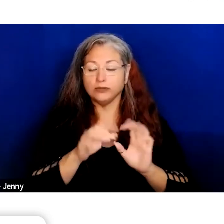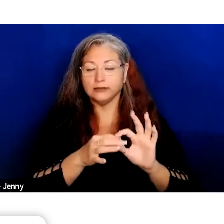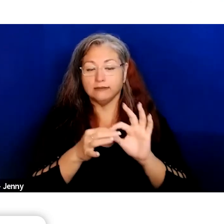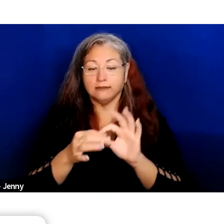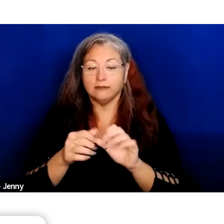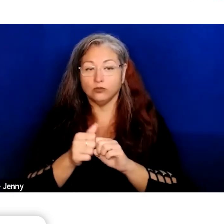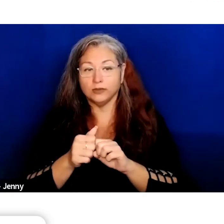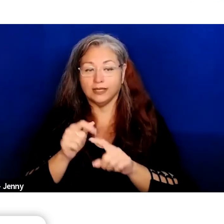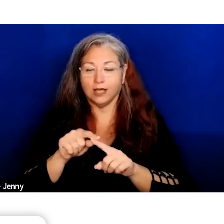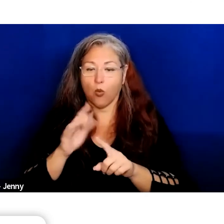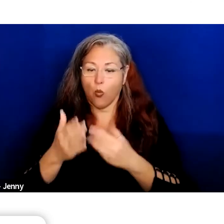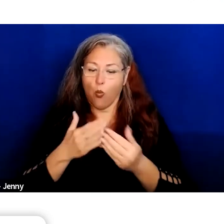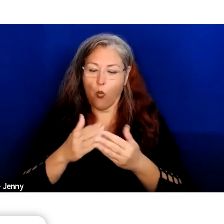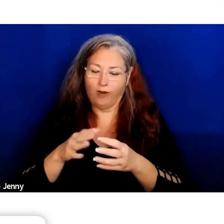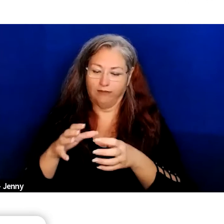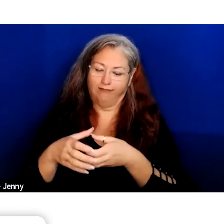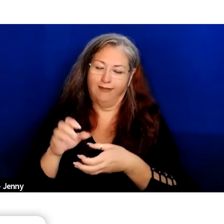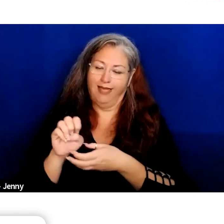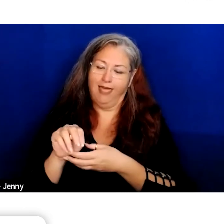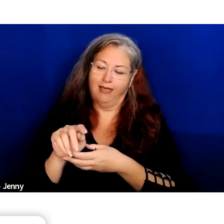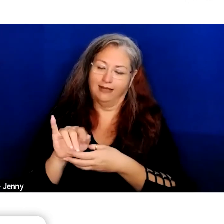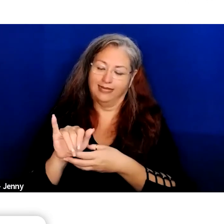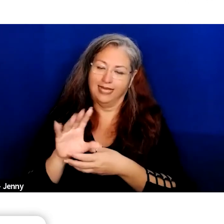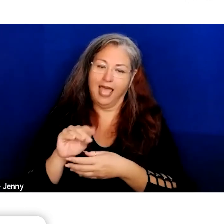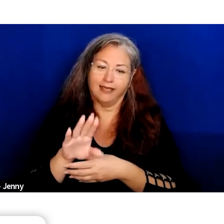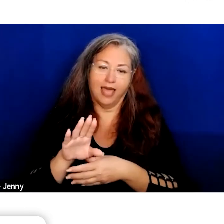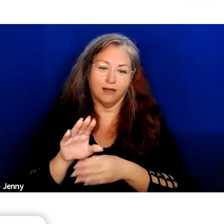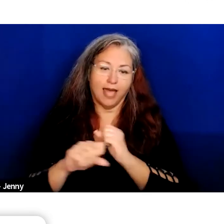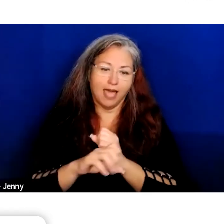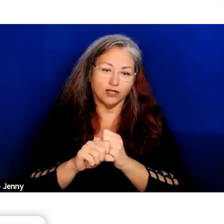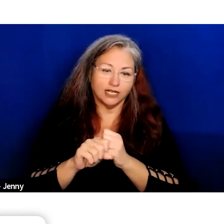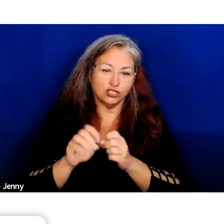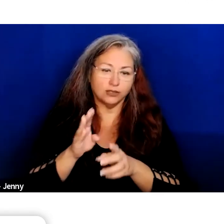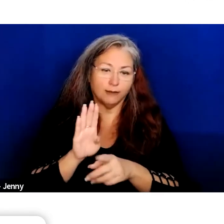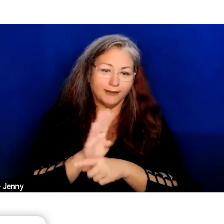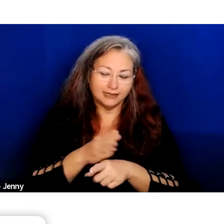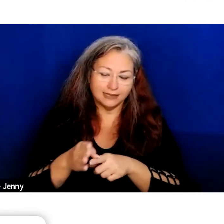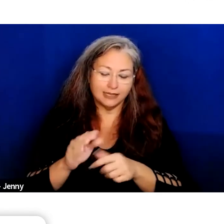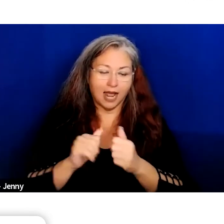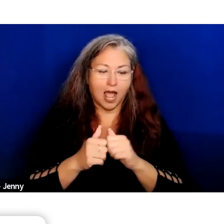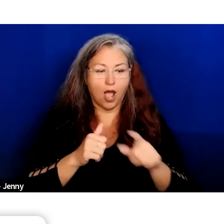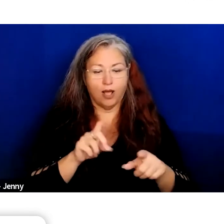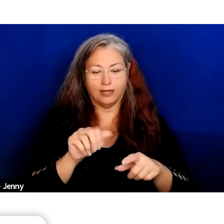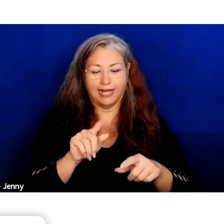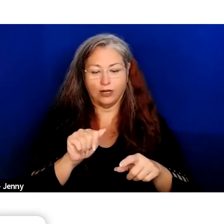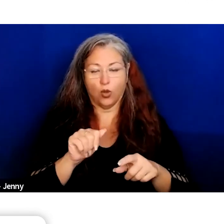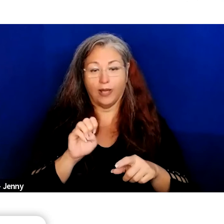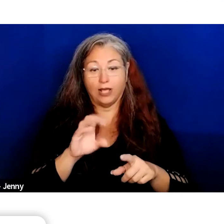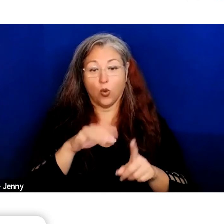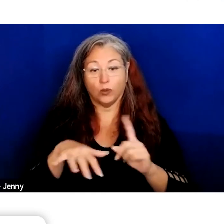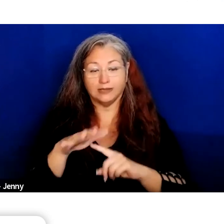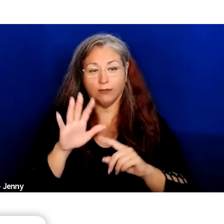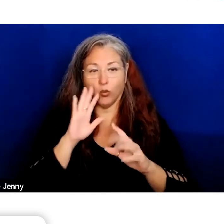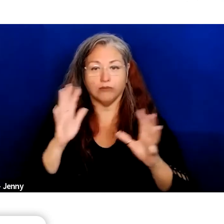the entities and the ad industry and the way that the data ecosystem perpetuates the use of